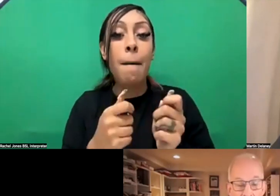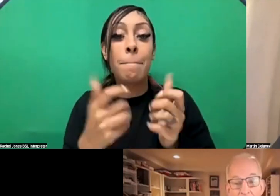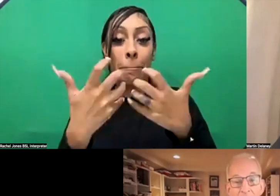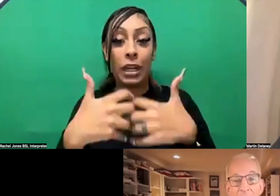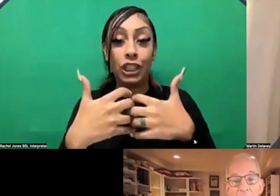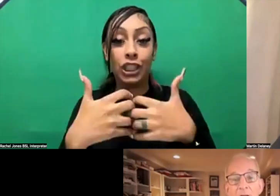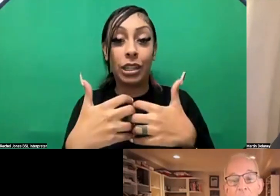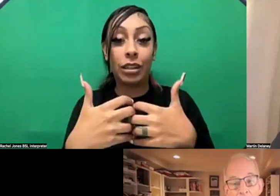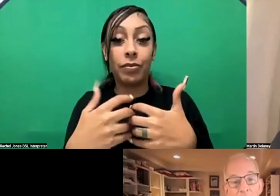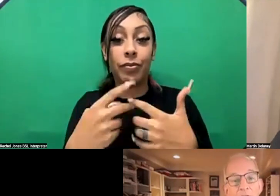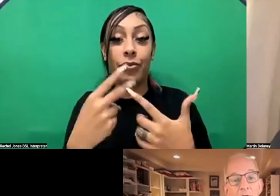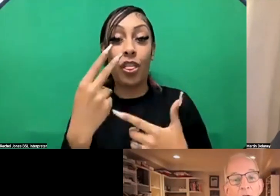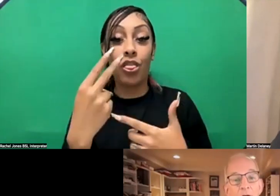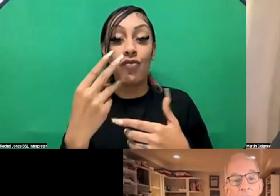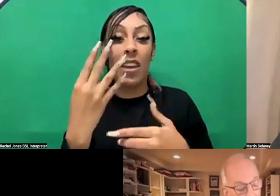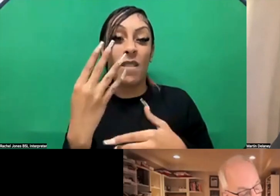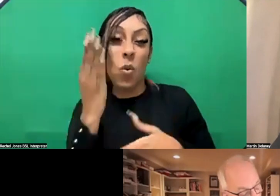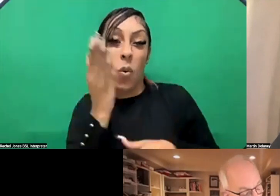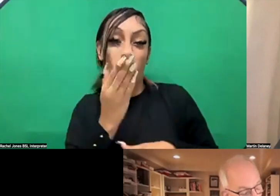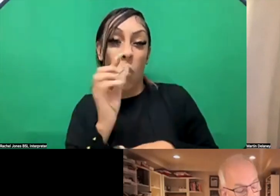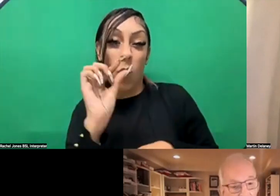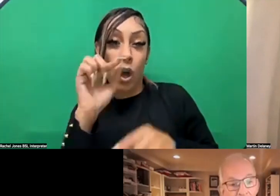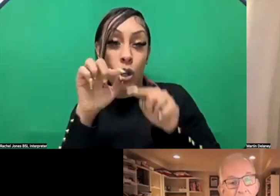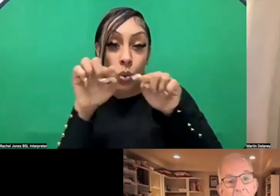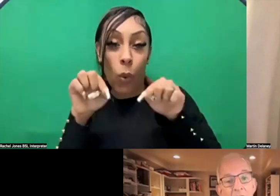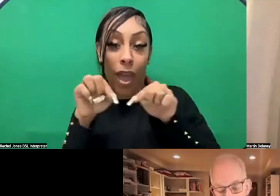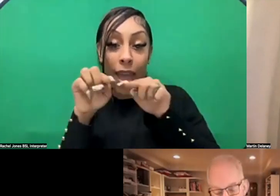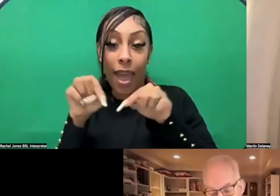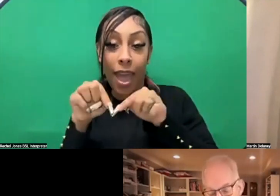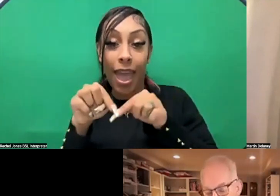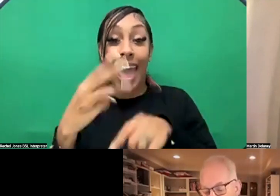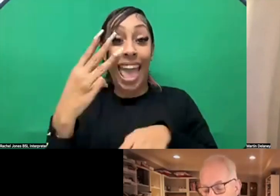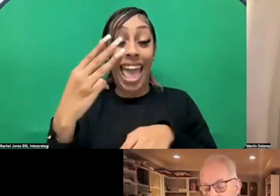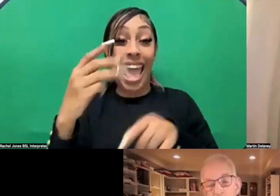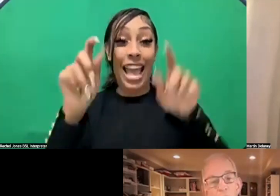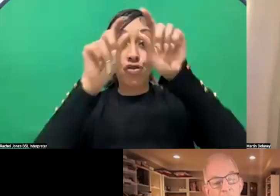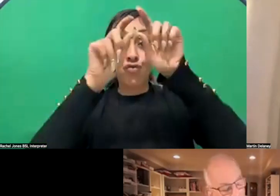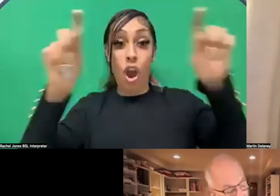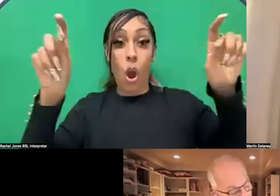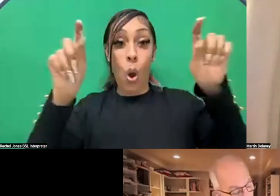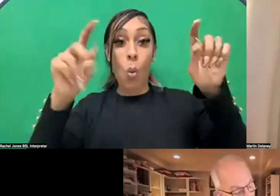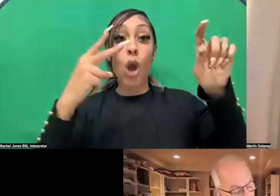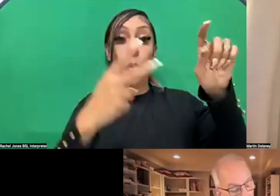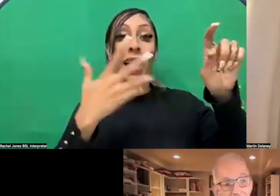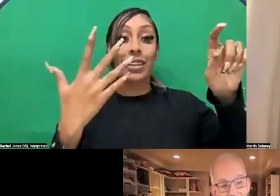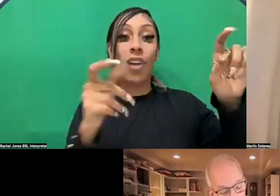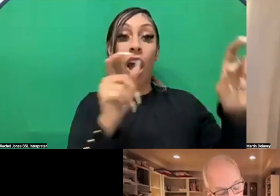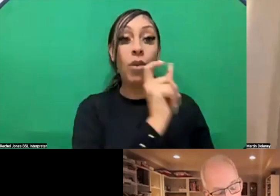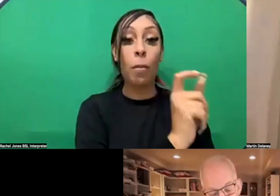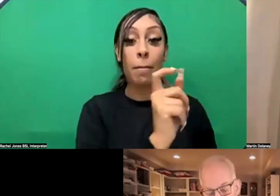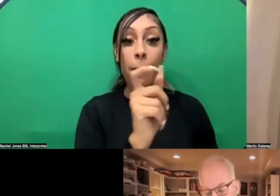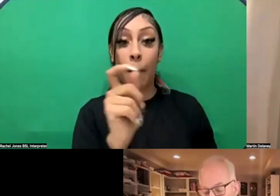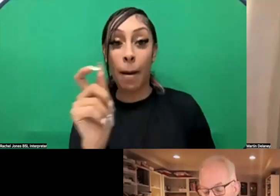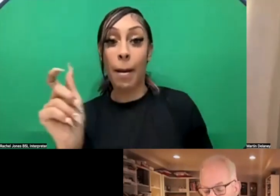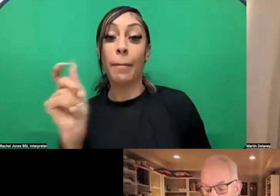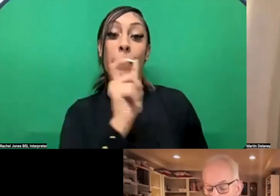are about 3/4 inches square, and they're arranged in 8 rows of 25